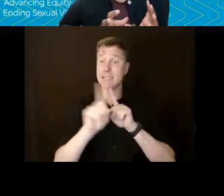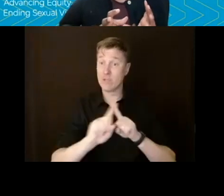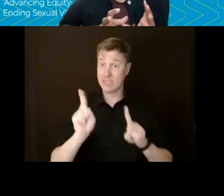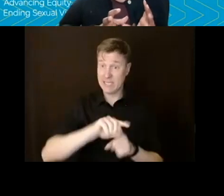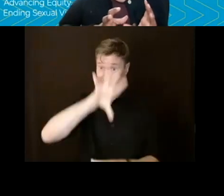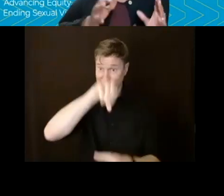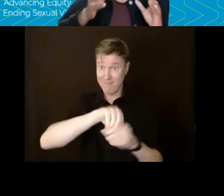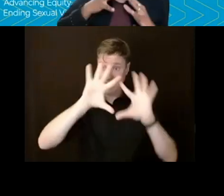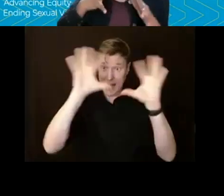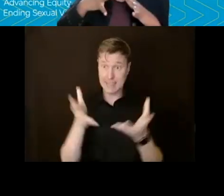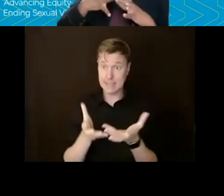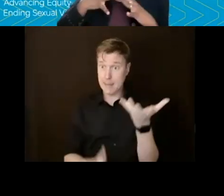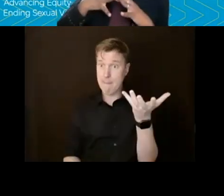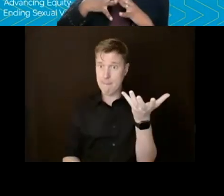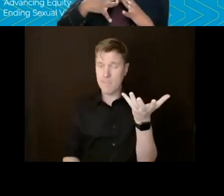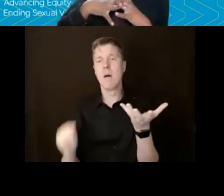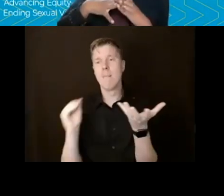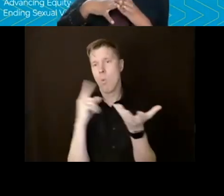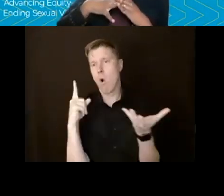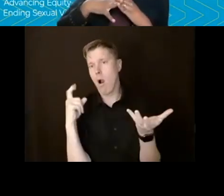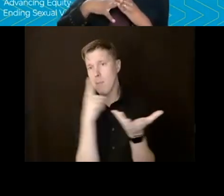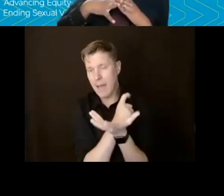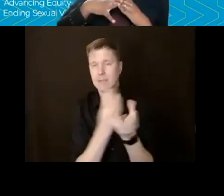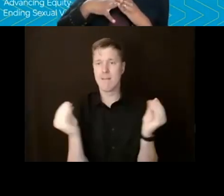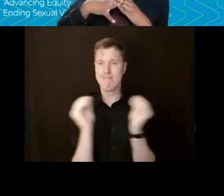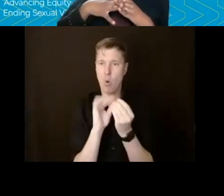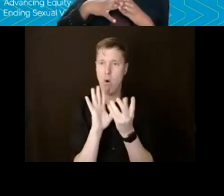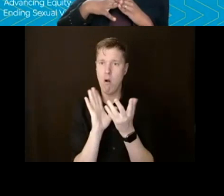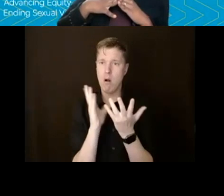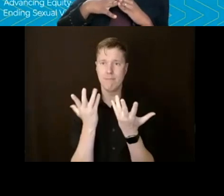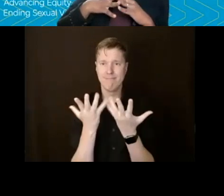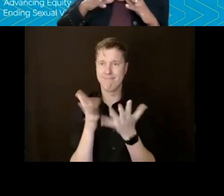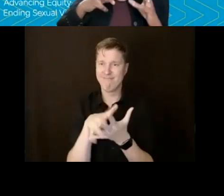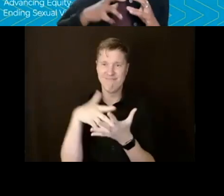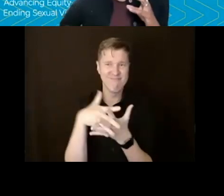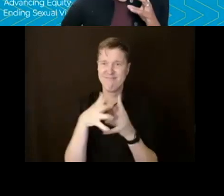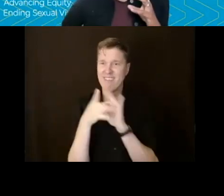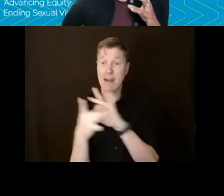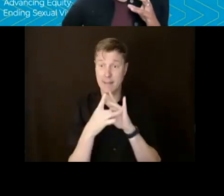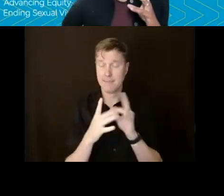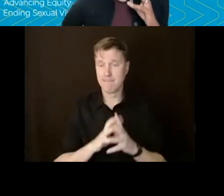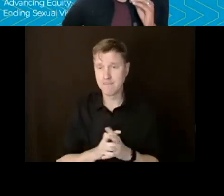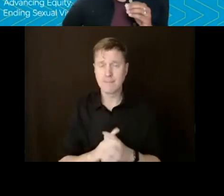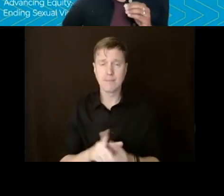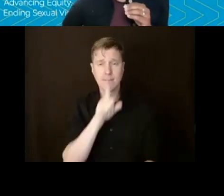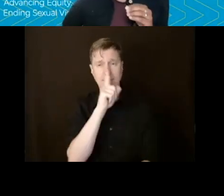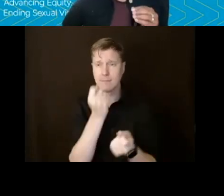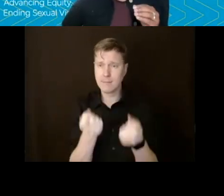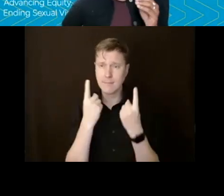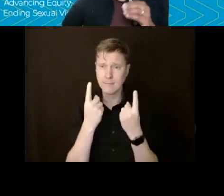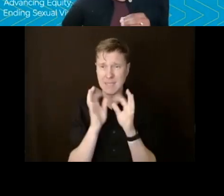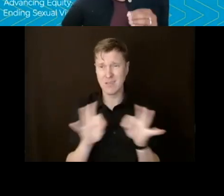that system, the more complex and interconnected these patterns become. So it's important to understand this because when we're talking